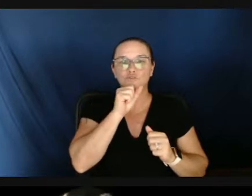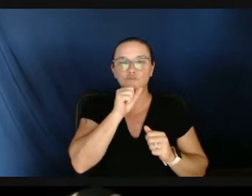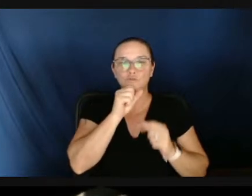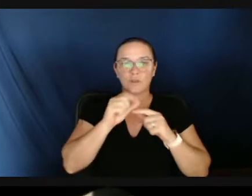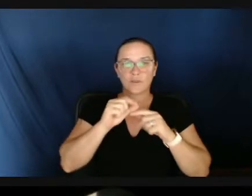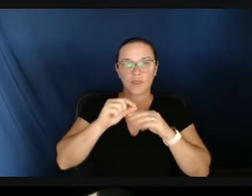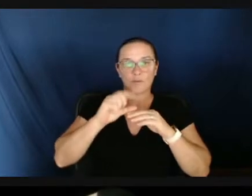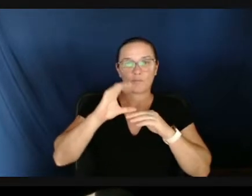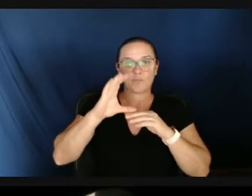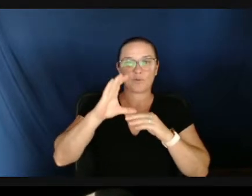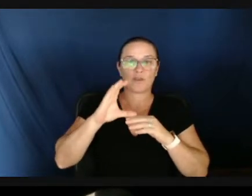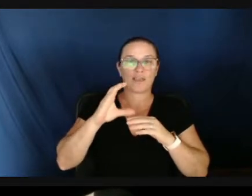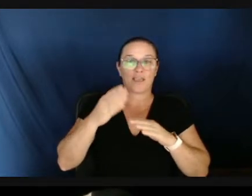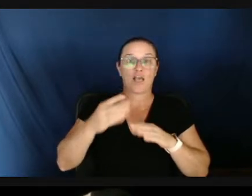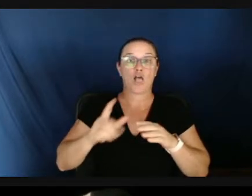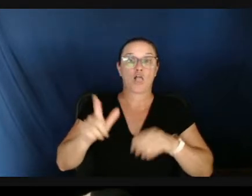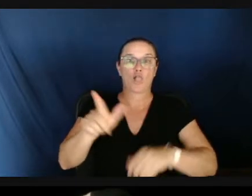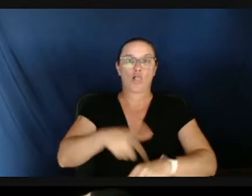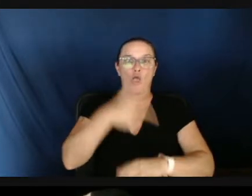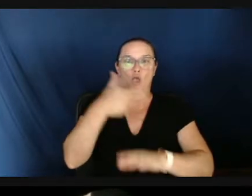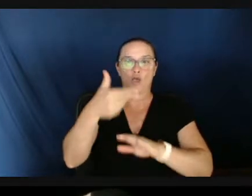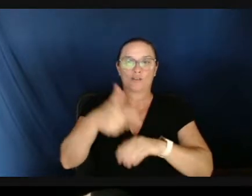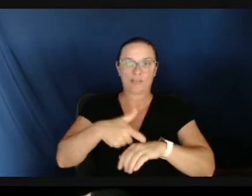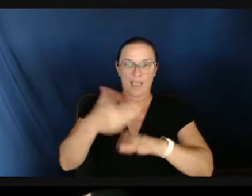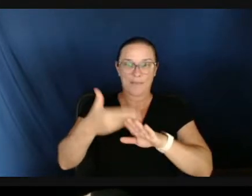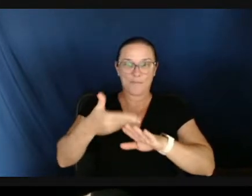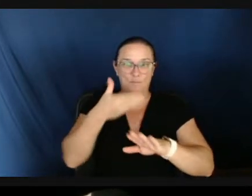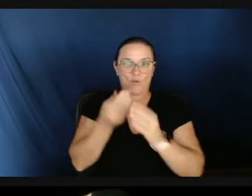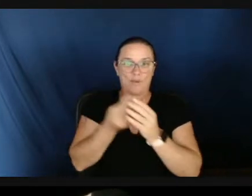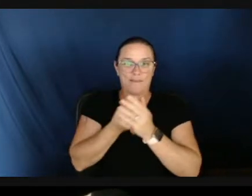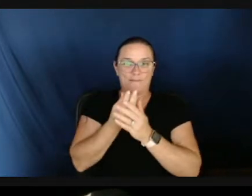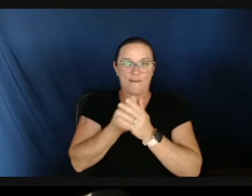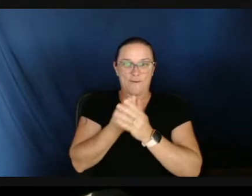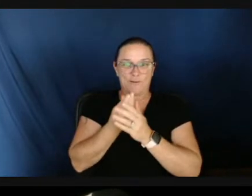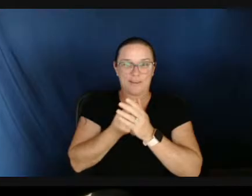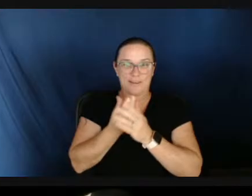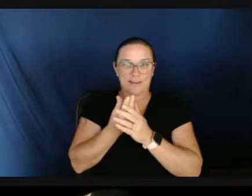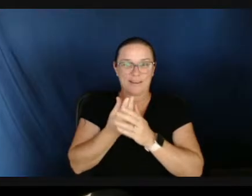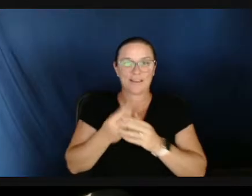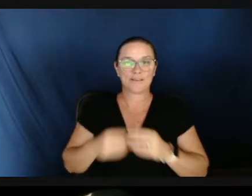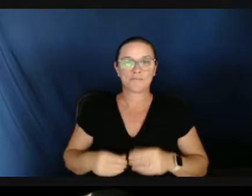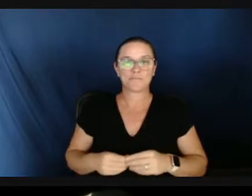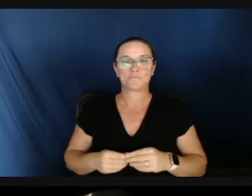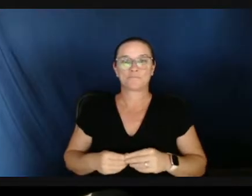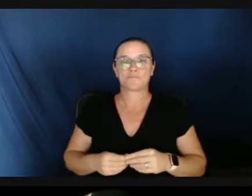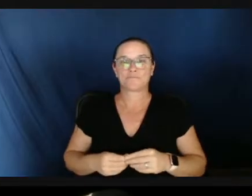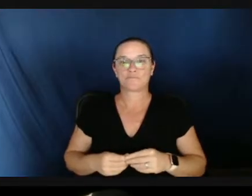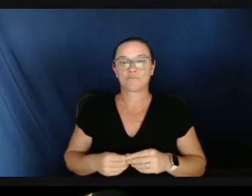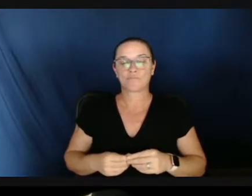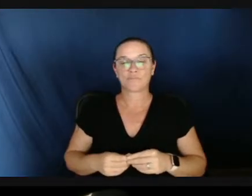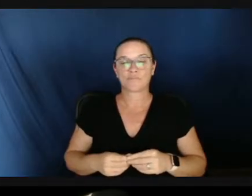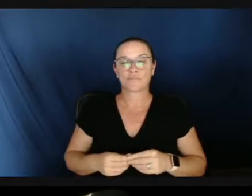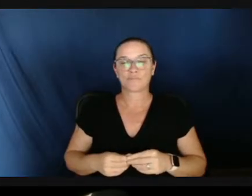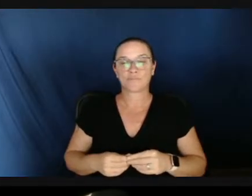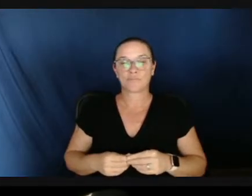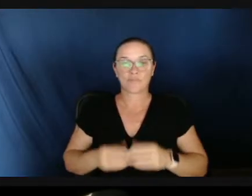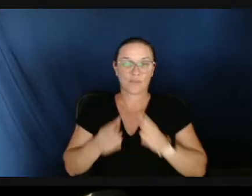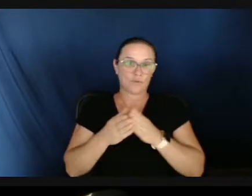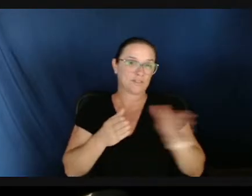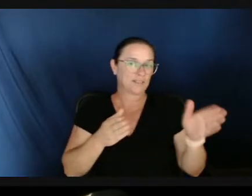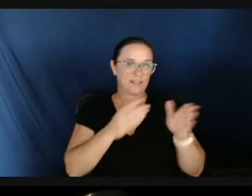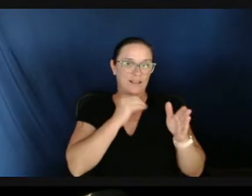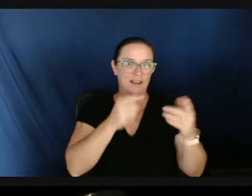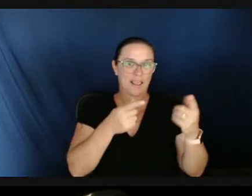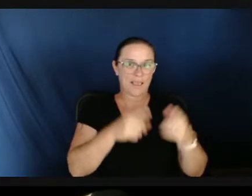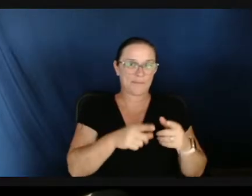long pre-fountain lava flow duration, longer than anything else that we'd seen prior, and that was in part because they called the episode started when they